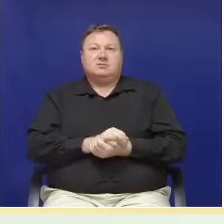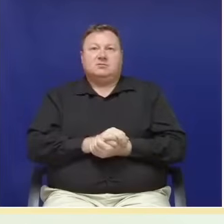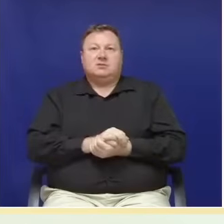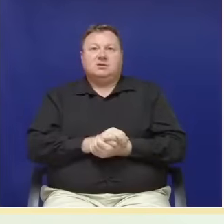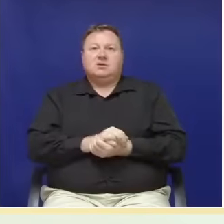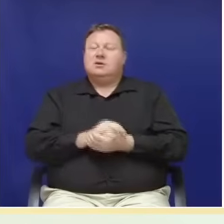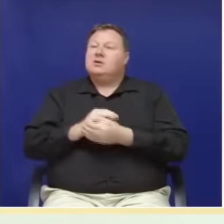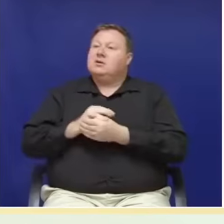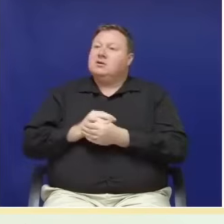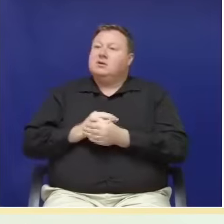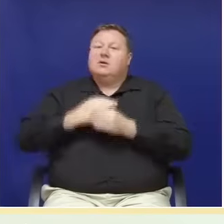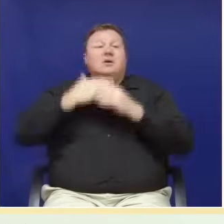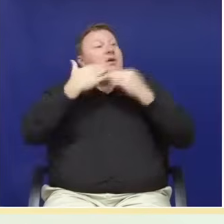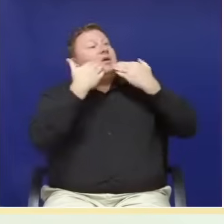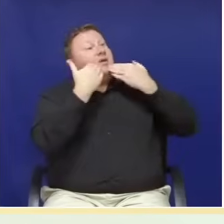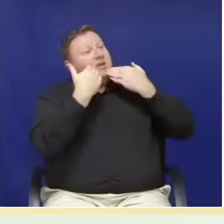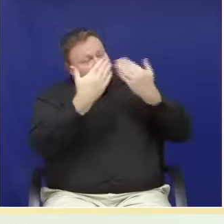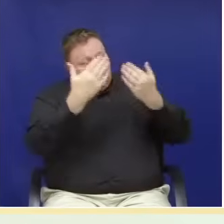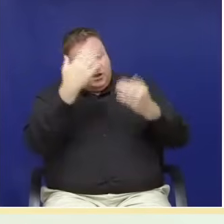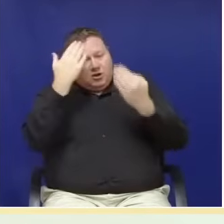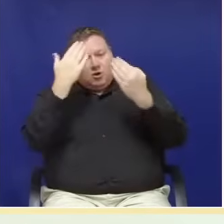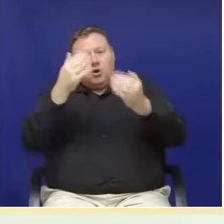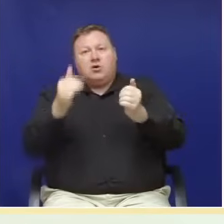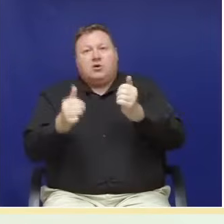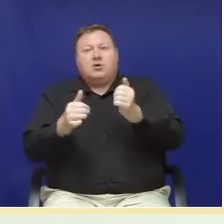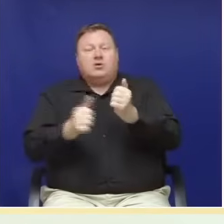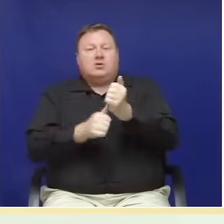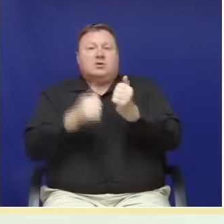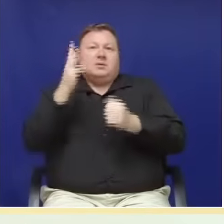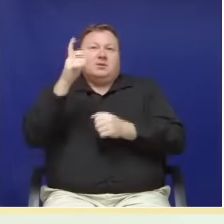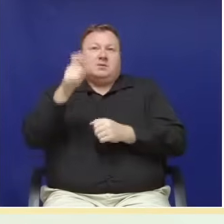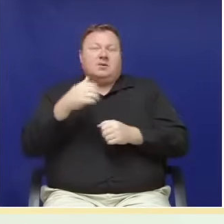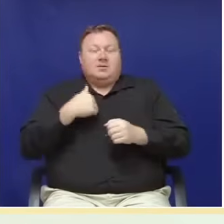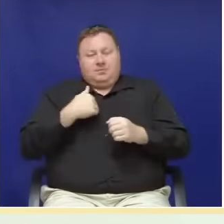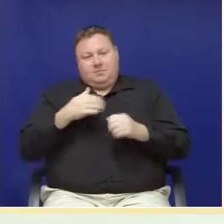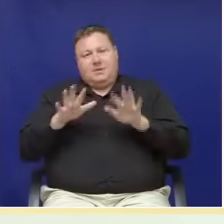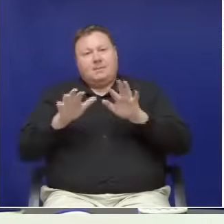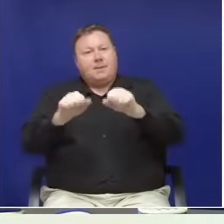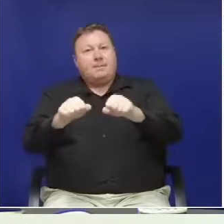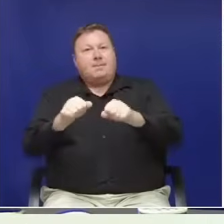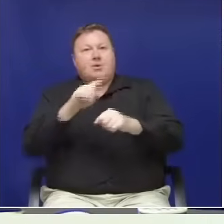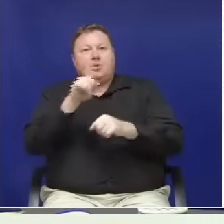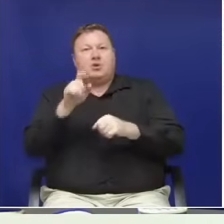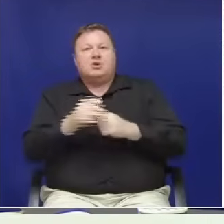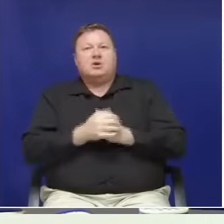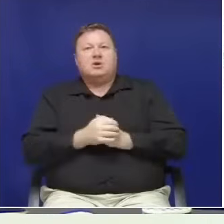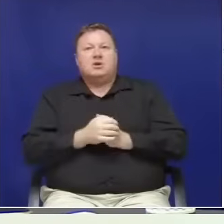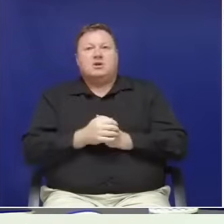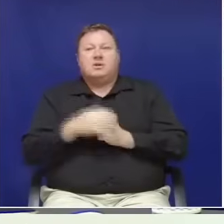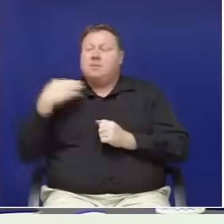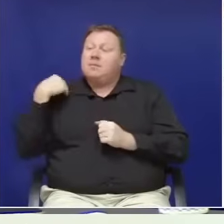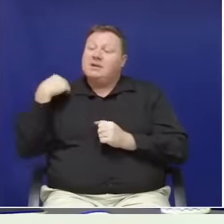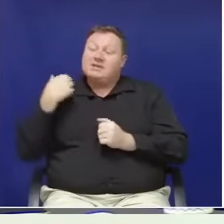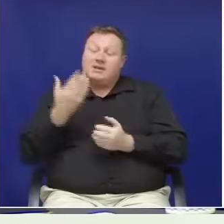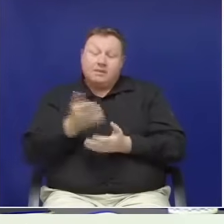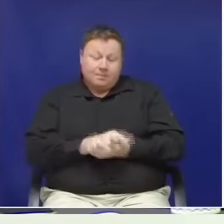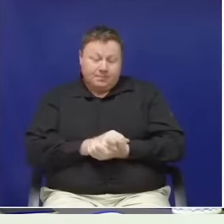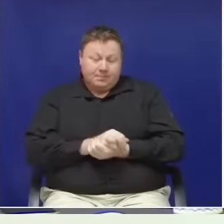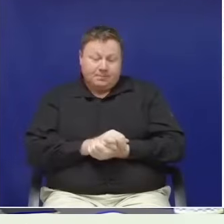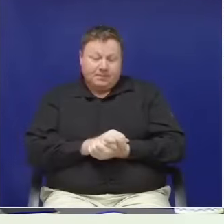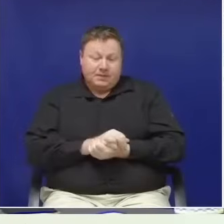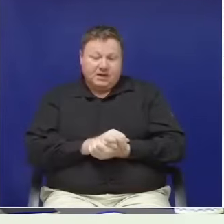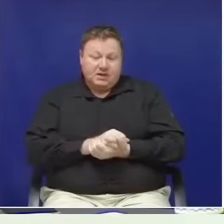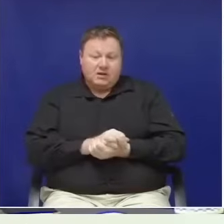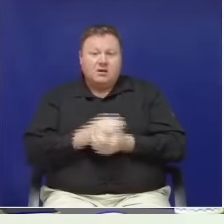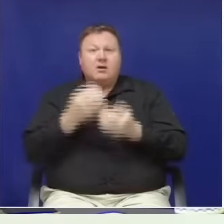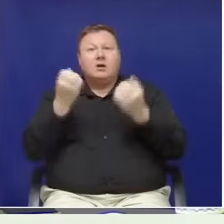Thank you, Honourable Deputy Speaker. I will take the question on behalf of Honourable James. Minister, there's